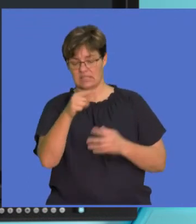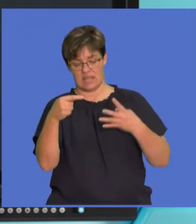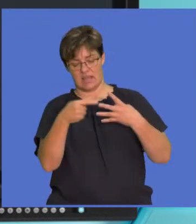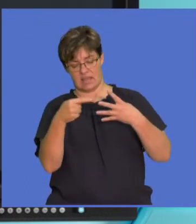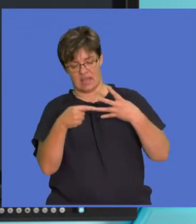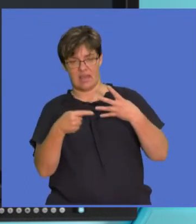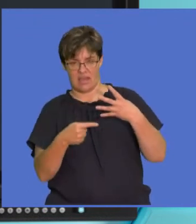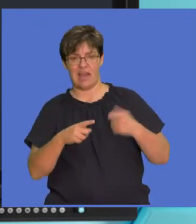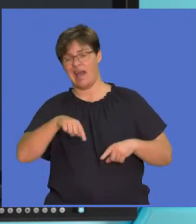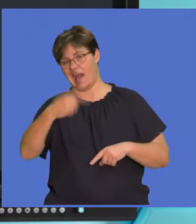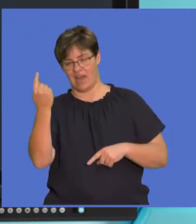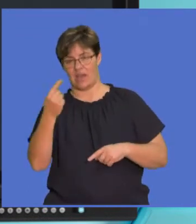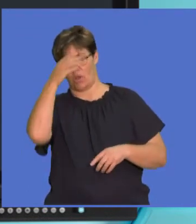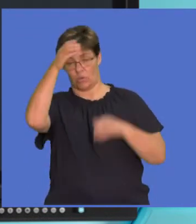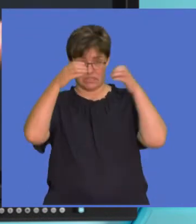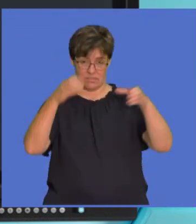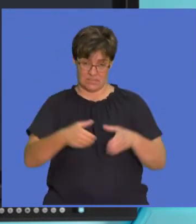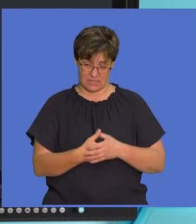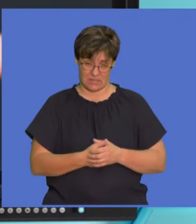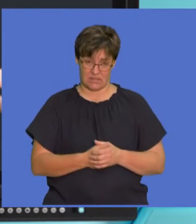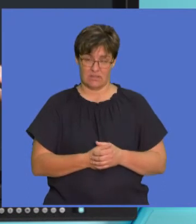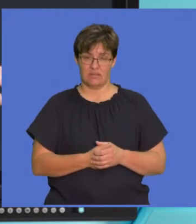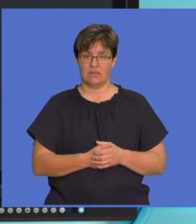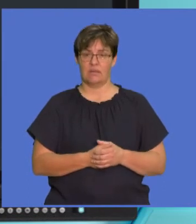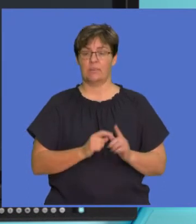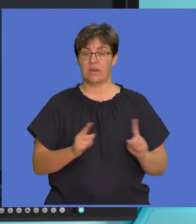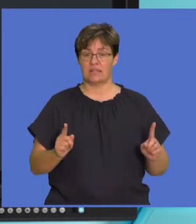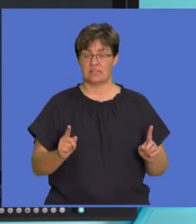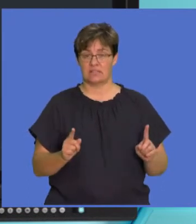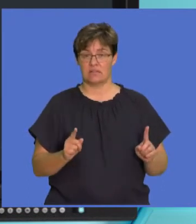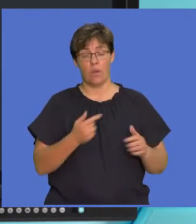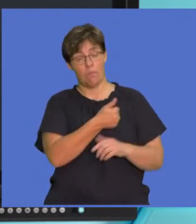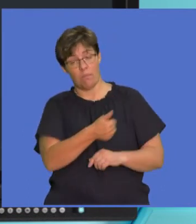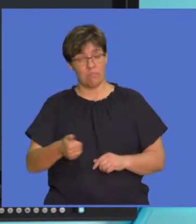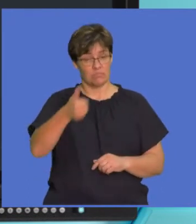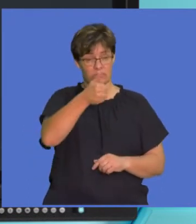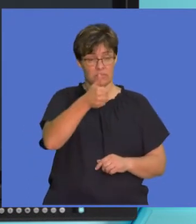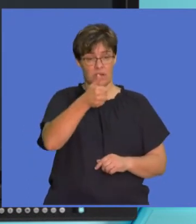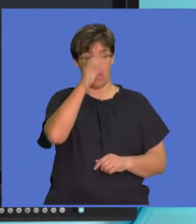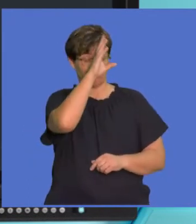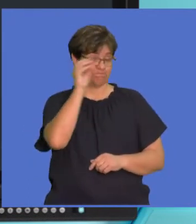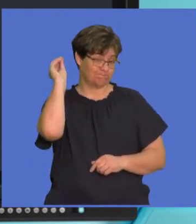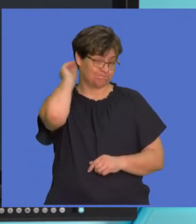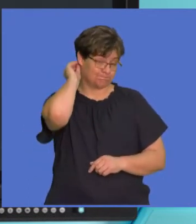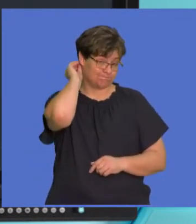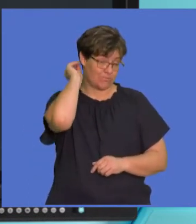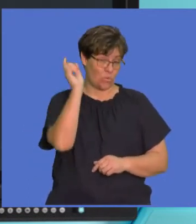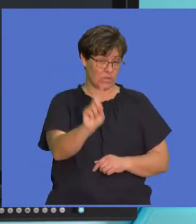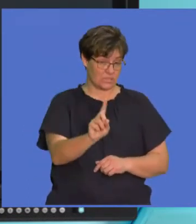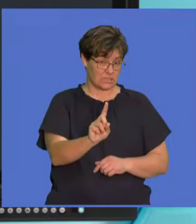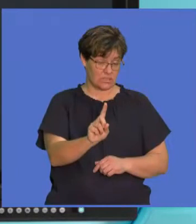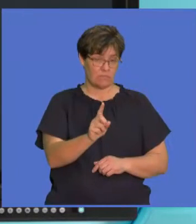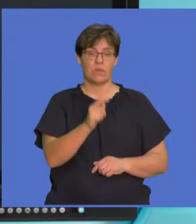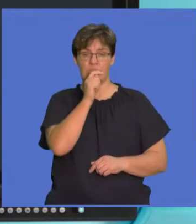at a later stage, we'll look at other nice, very beautiful concepts that we're going to look at. But the main thing that you need